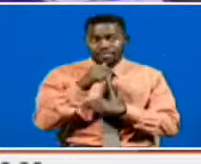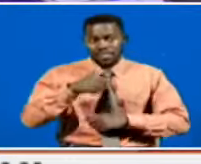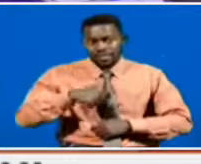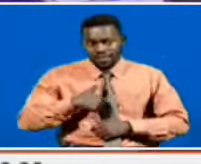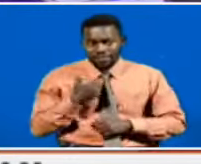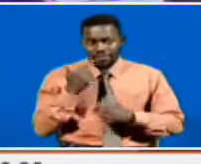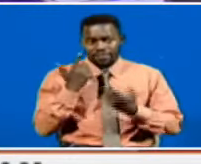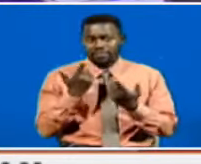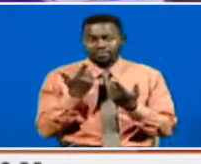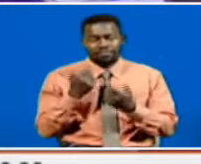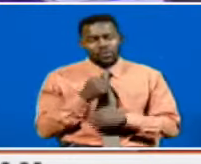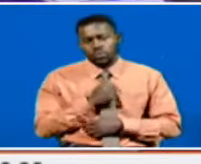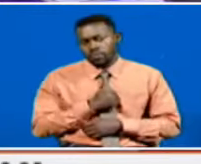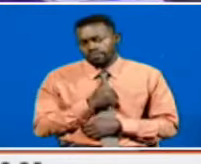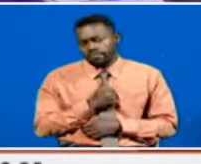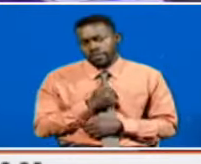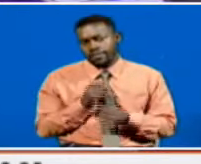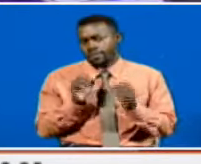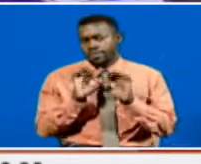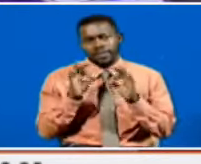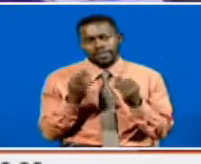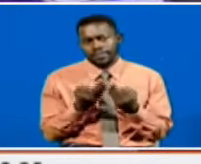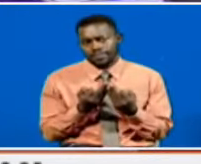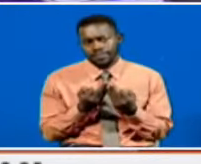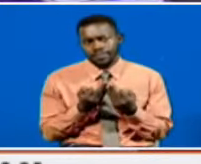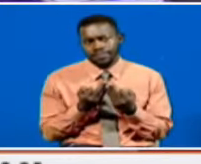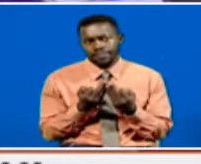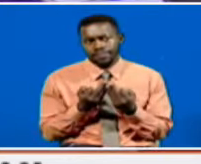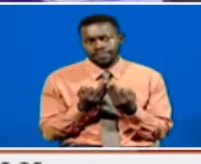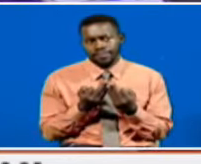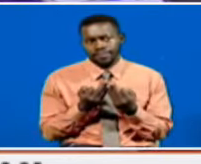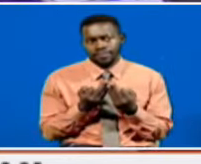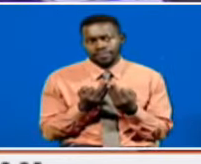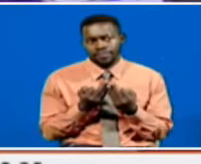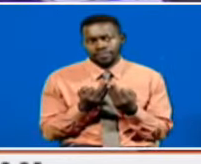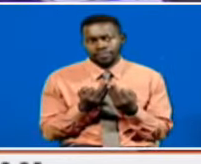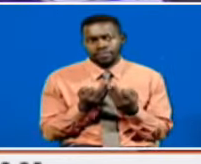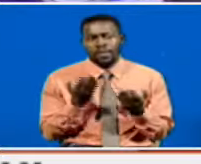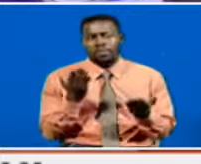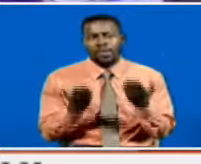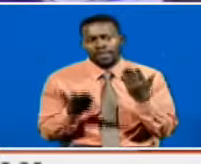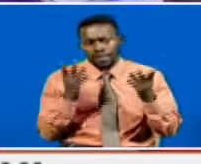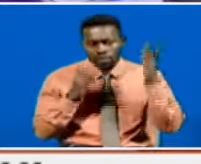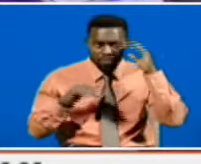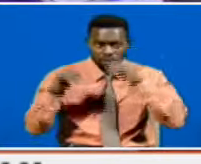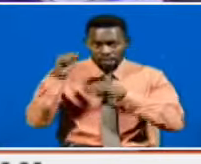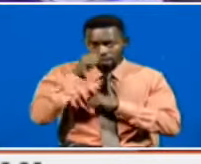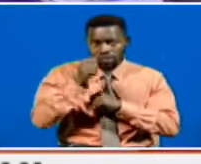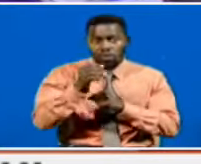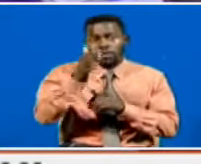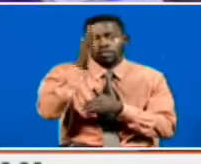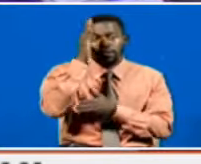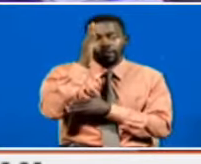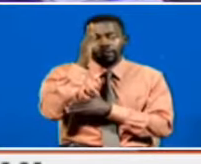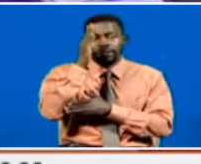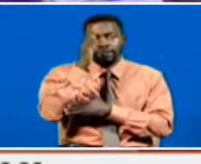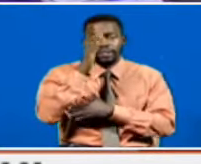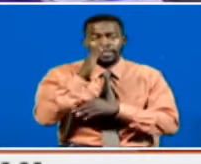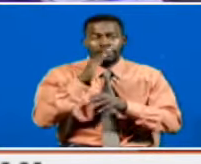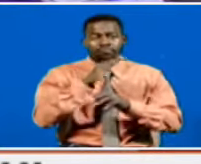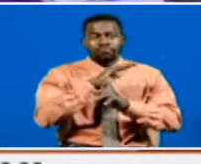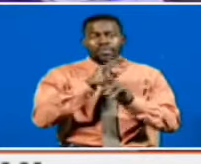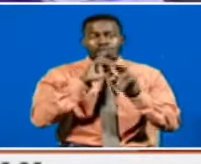family and the entire nation. May the Almighty God rest his